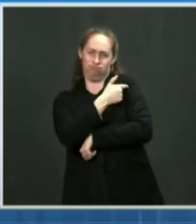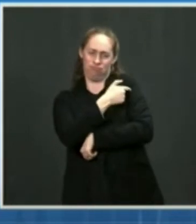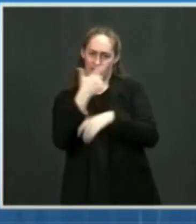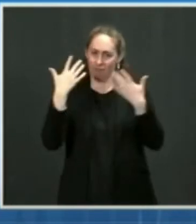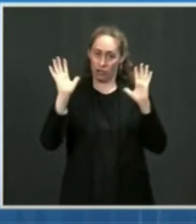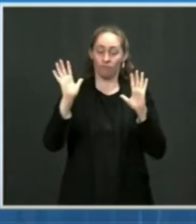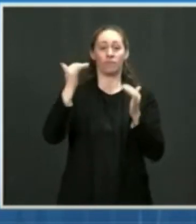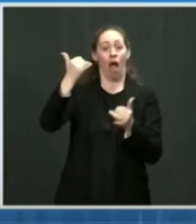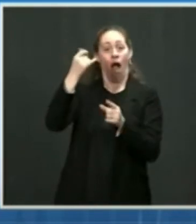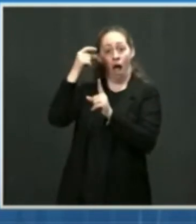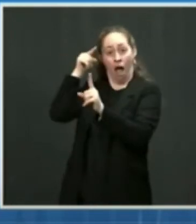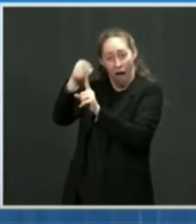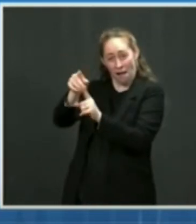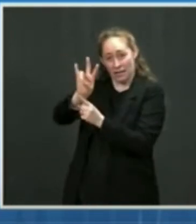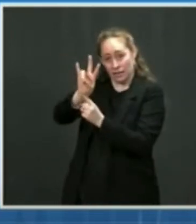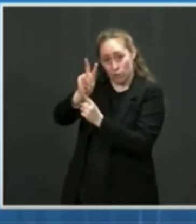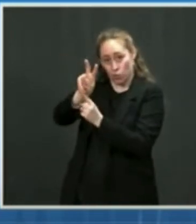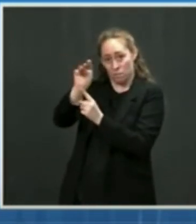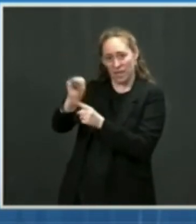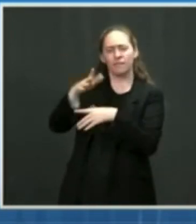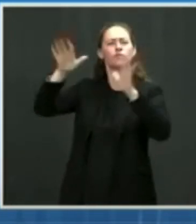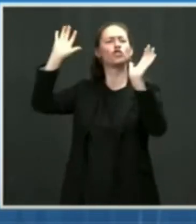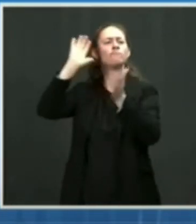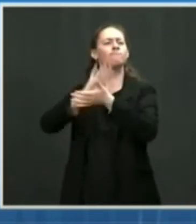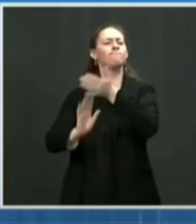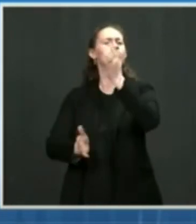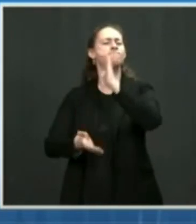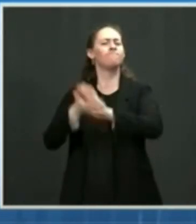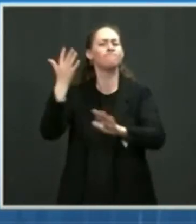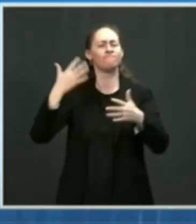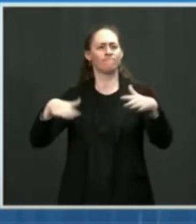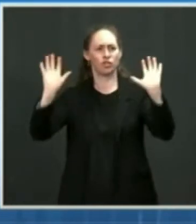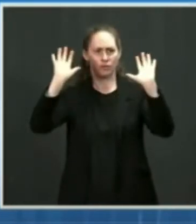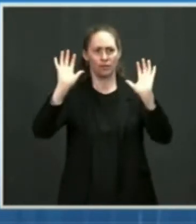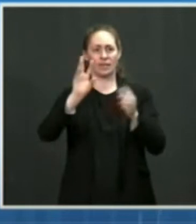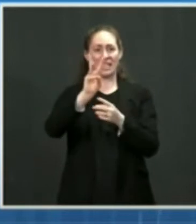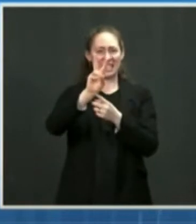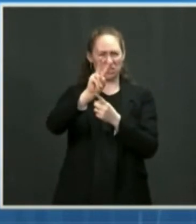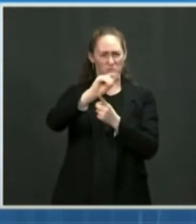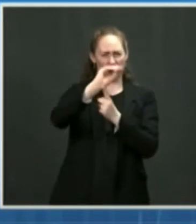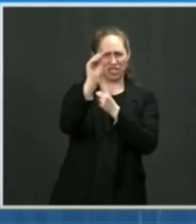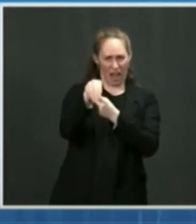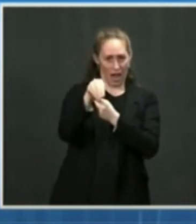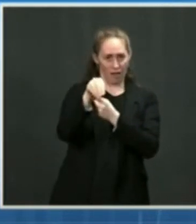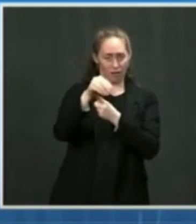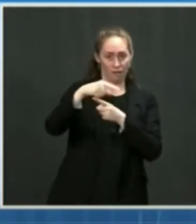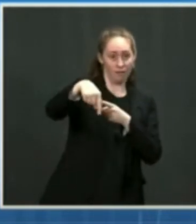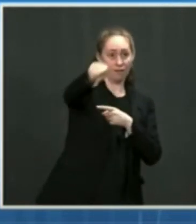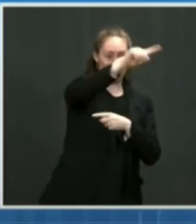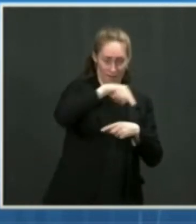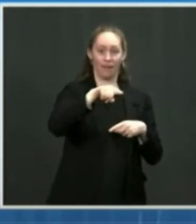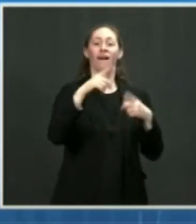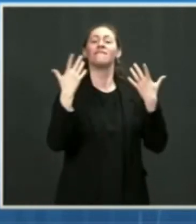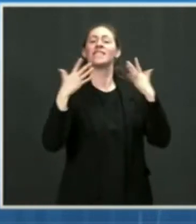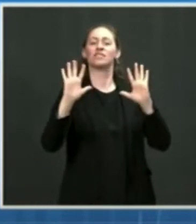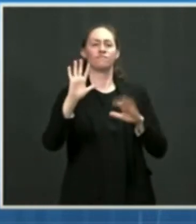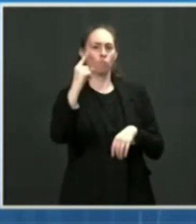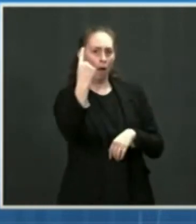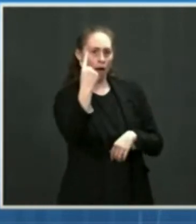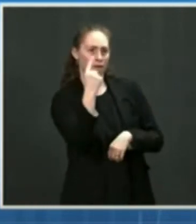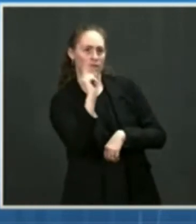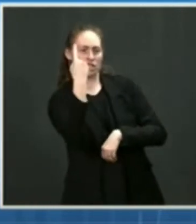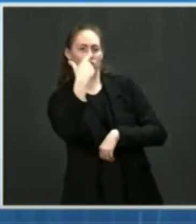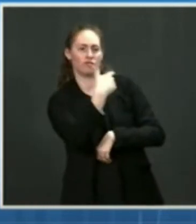vaccinated. 46% of adults have had at least their first shot, and 28% of adults